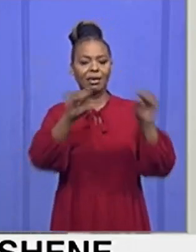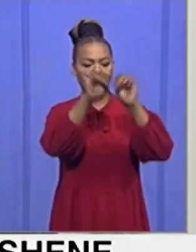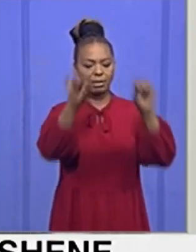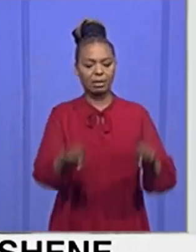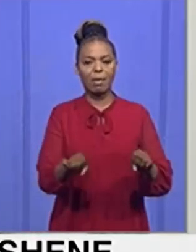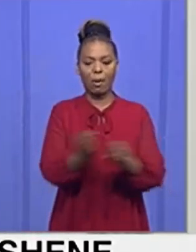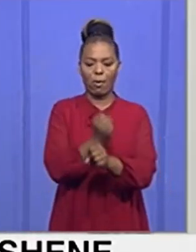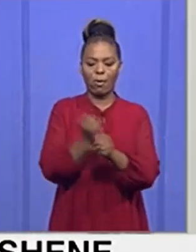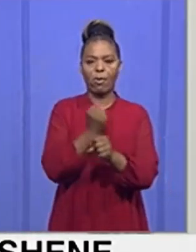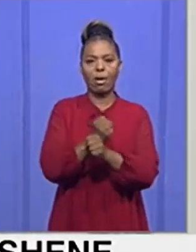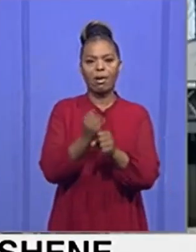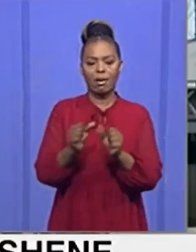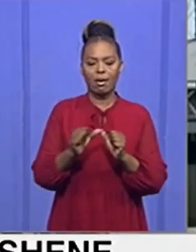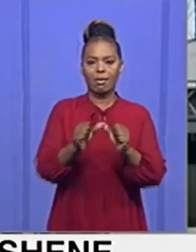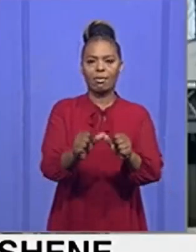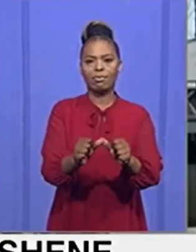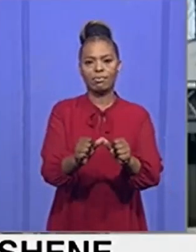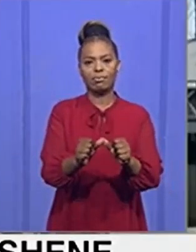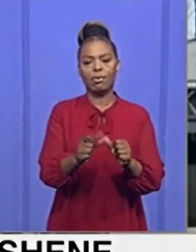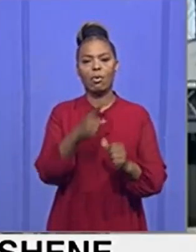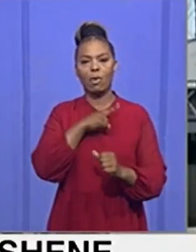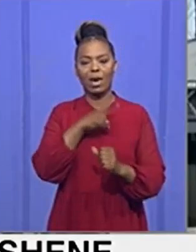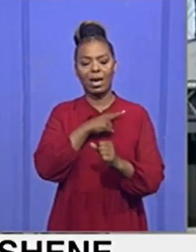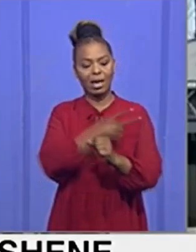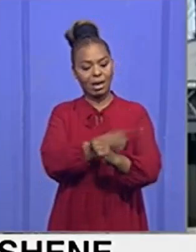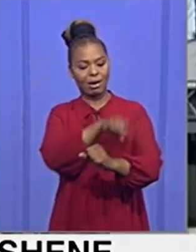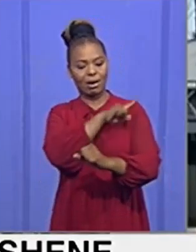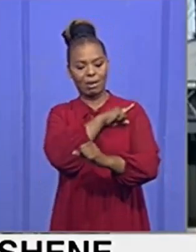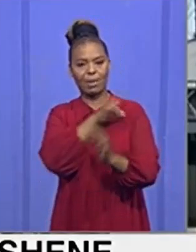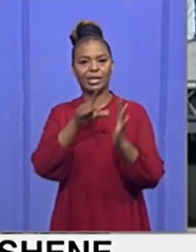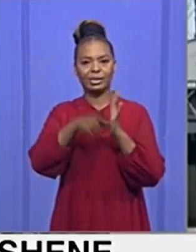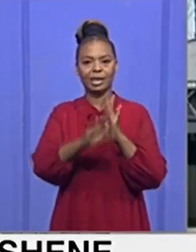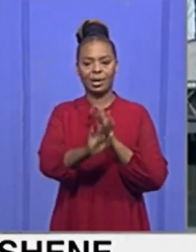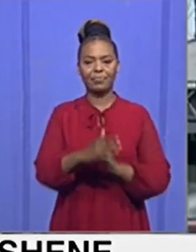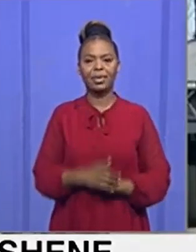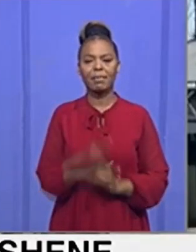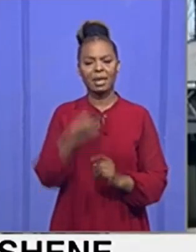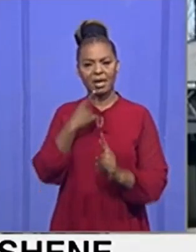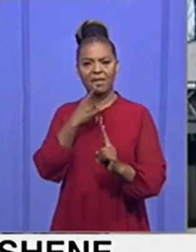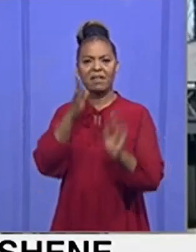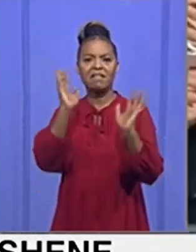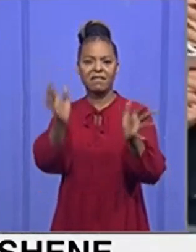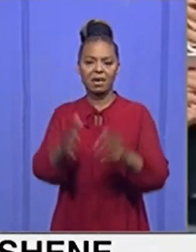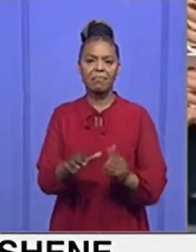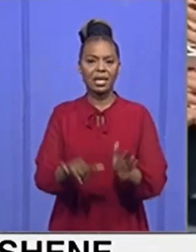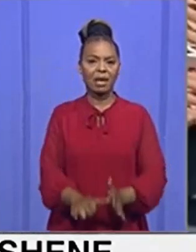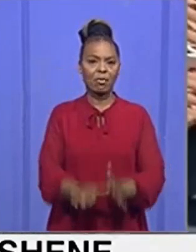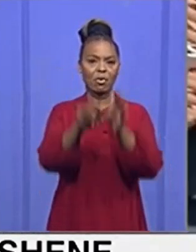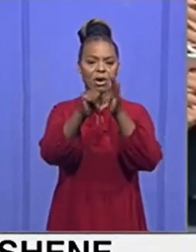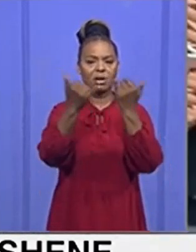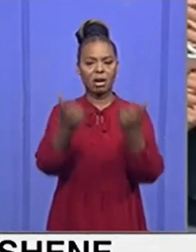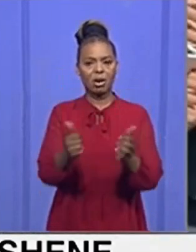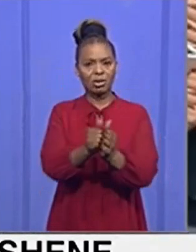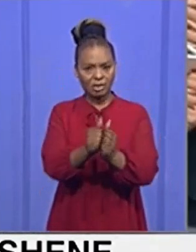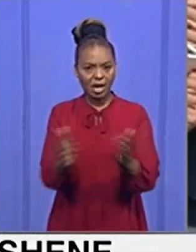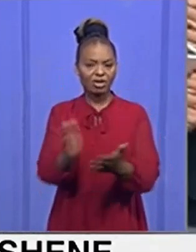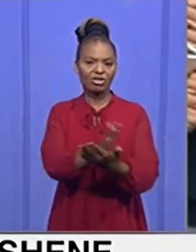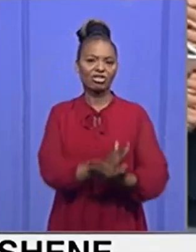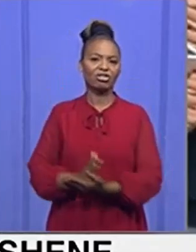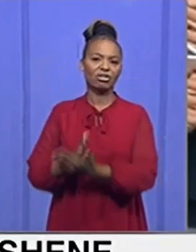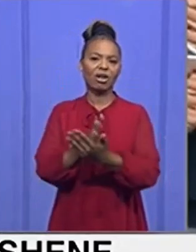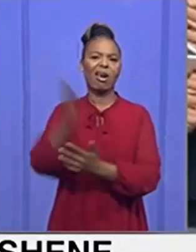if you like, their design capacity. I did make the point that it is important that we begin to share with the